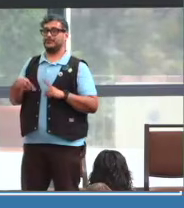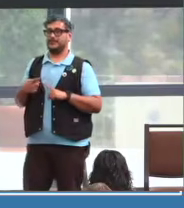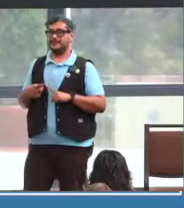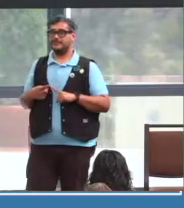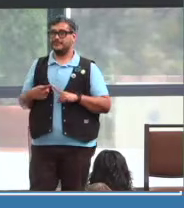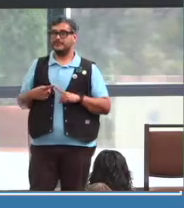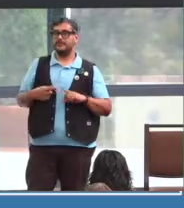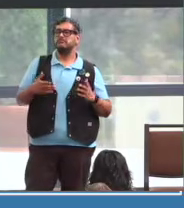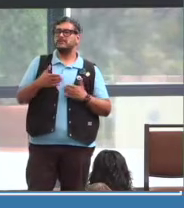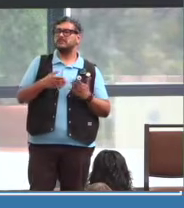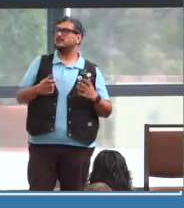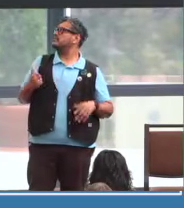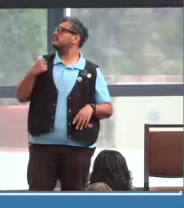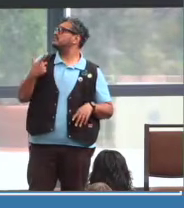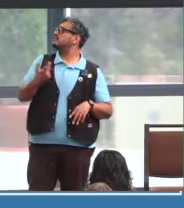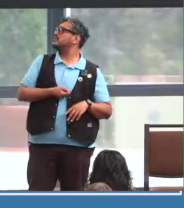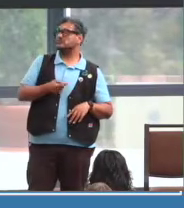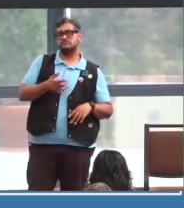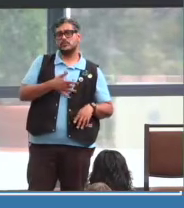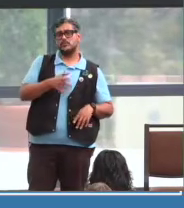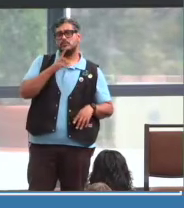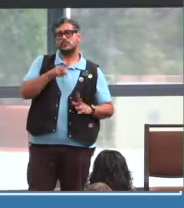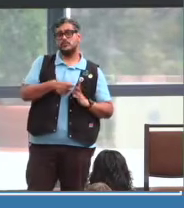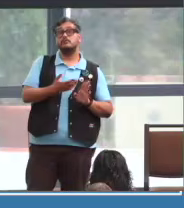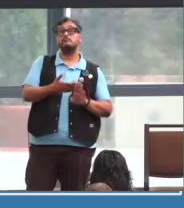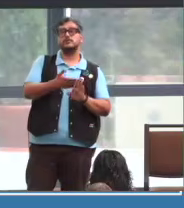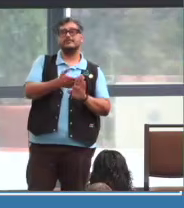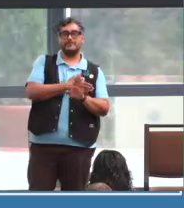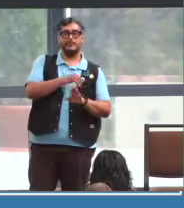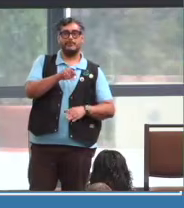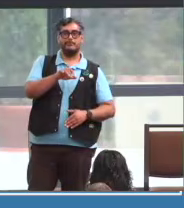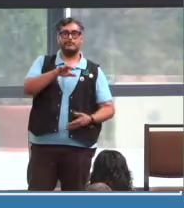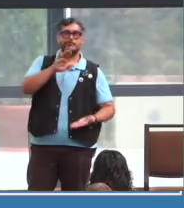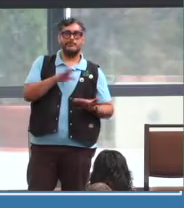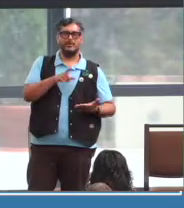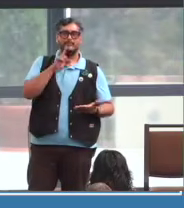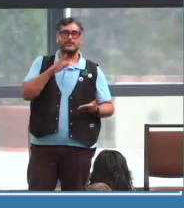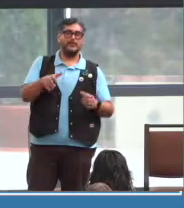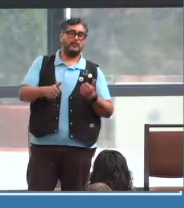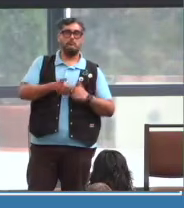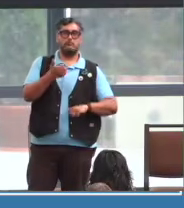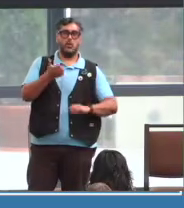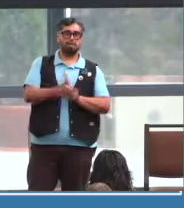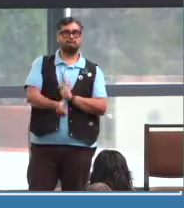we do some of these vaccinations before we start immune suppressives so that they can have the most efficacy.